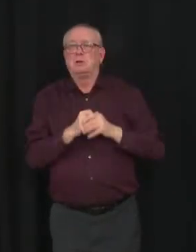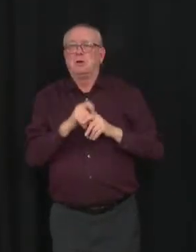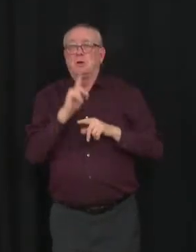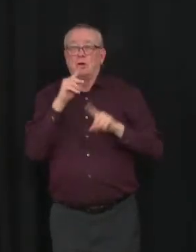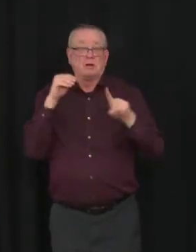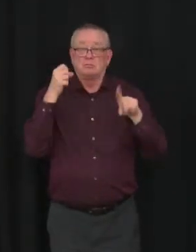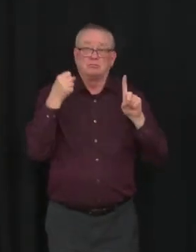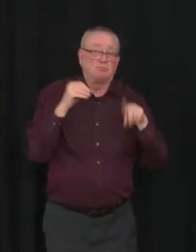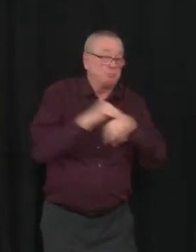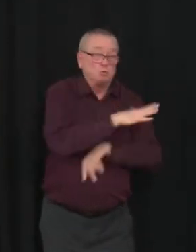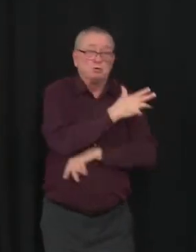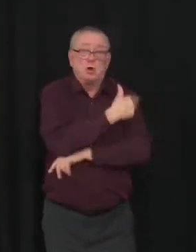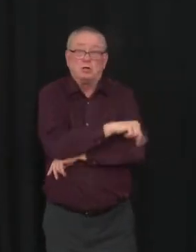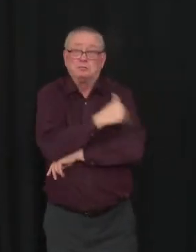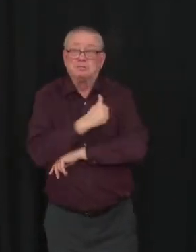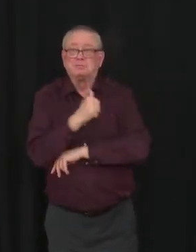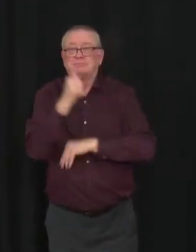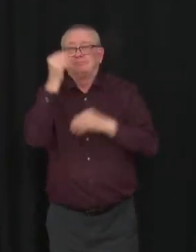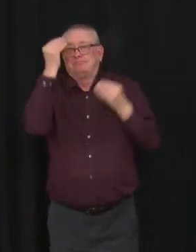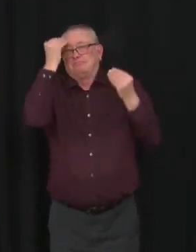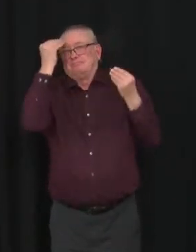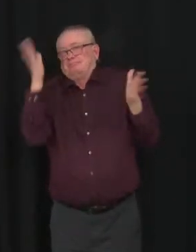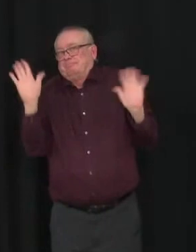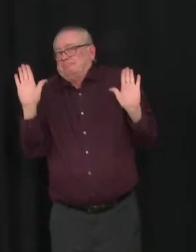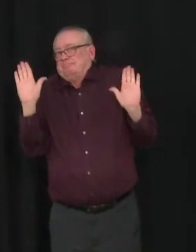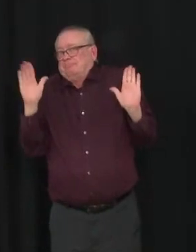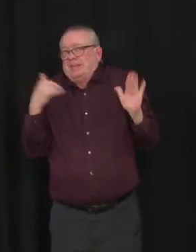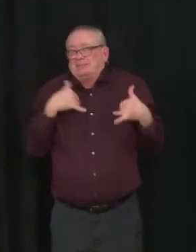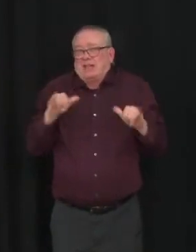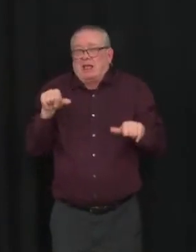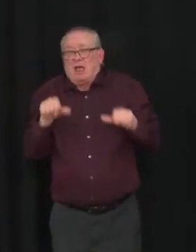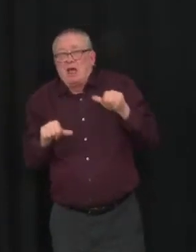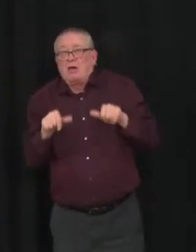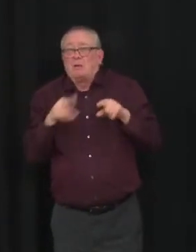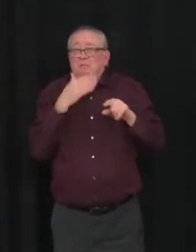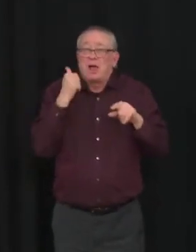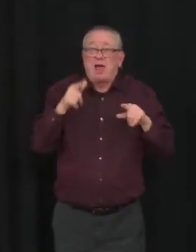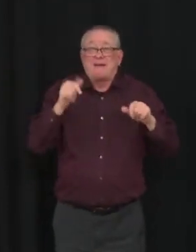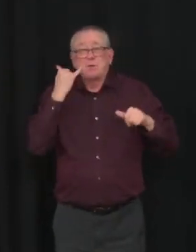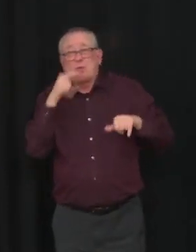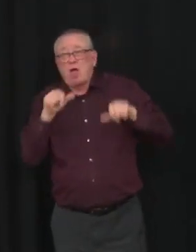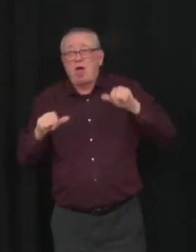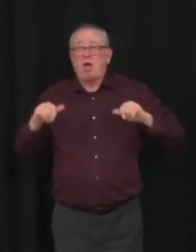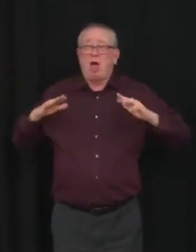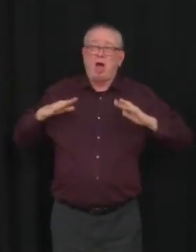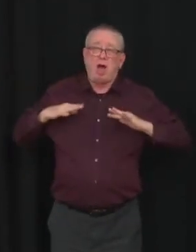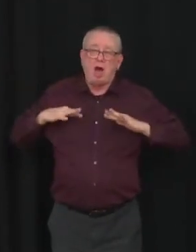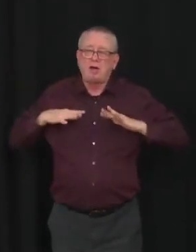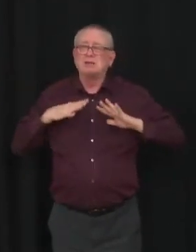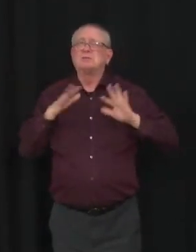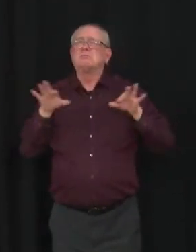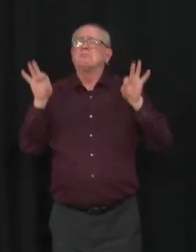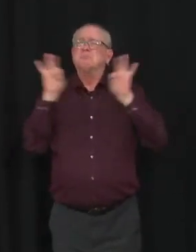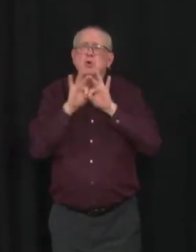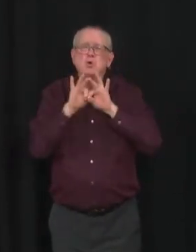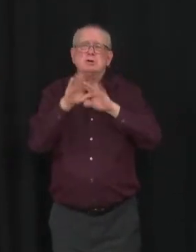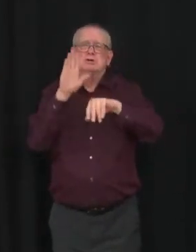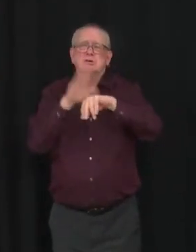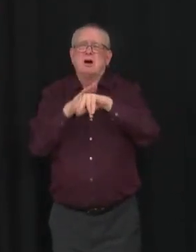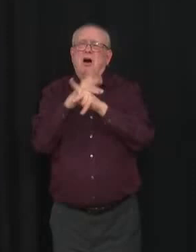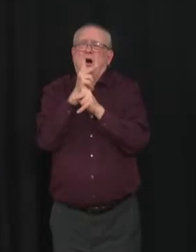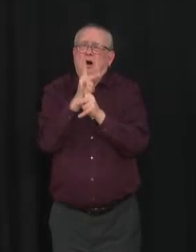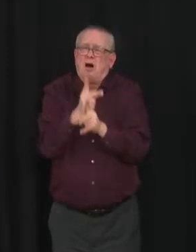do with a gathering, I advise taking the most cautious approach possible. Move to having an outdoor bonfire instead of